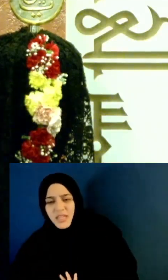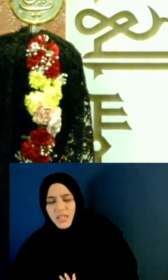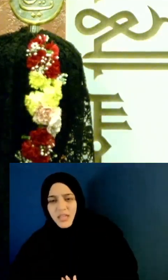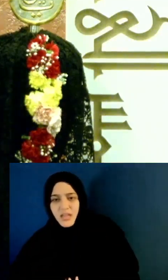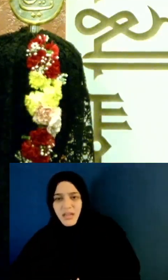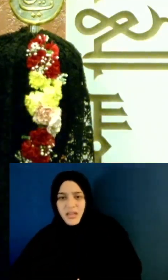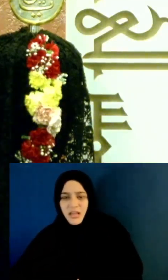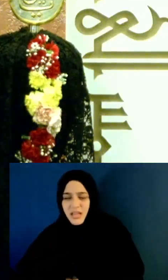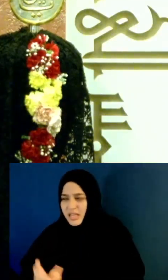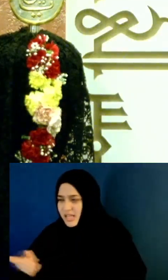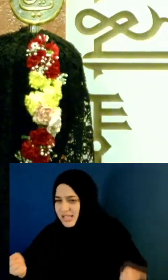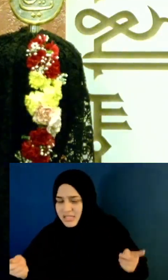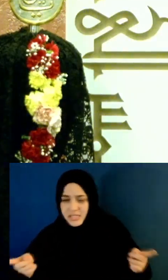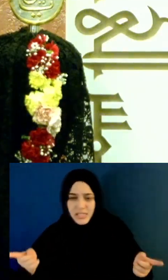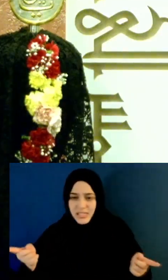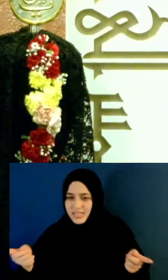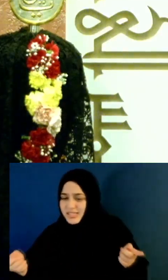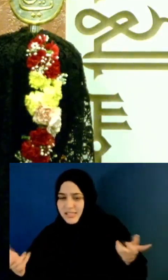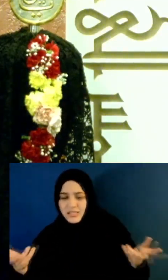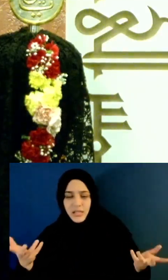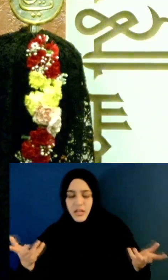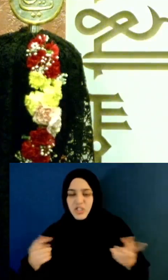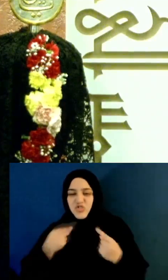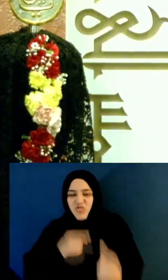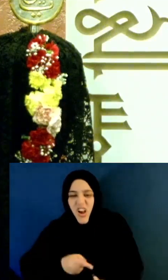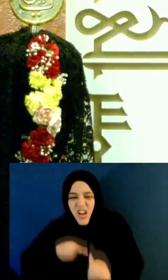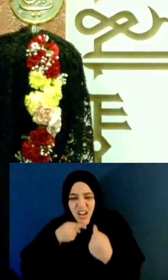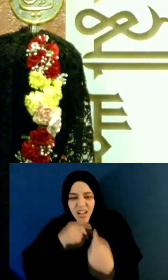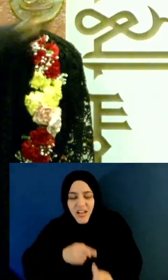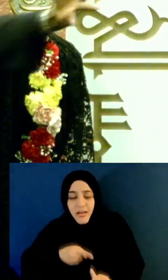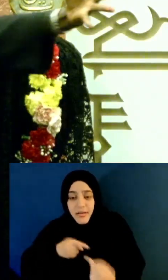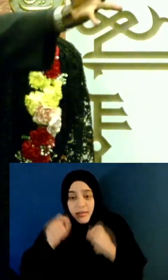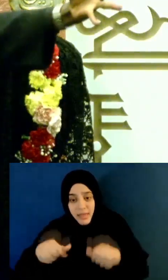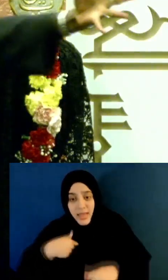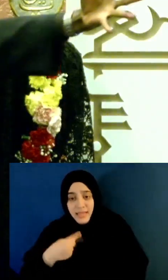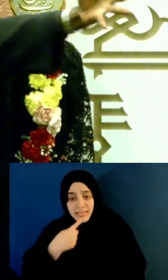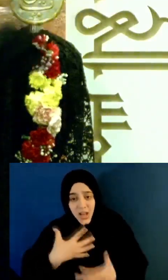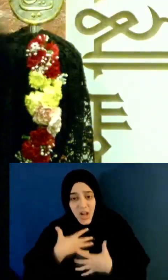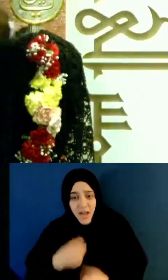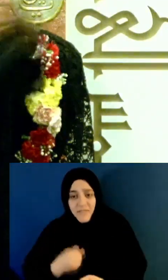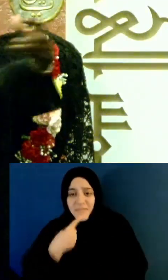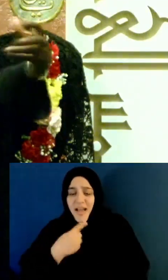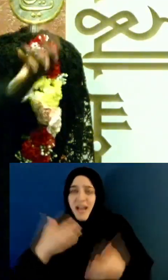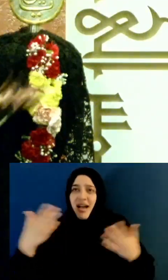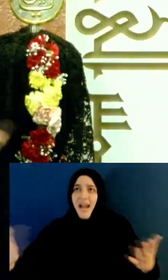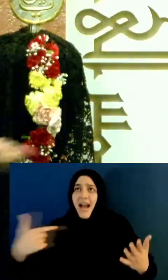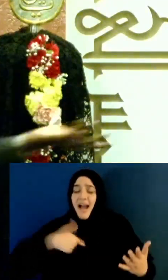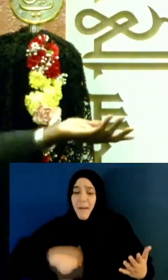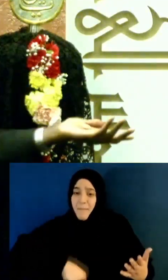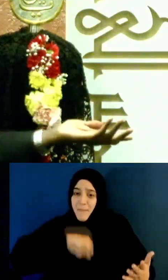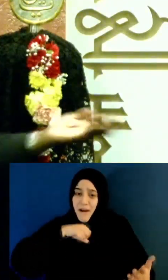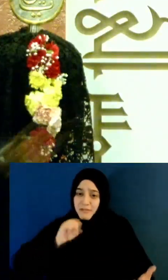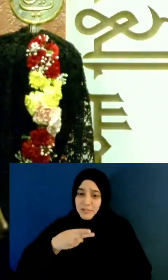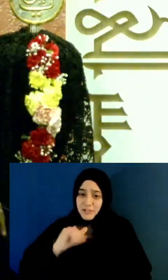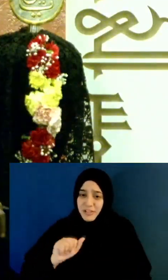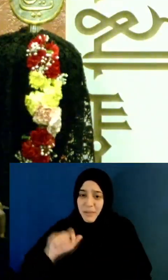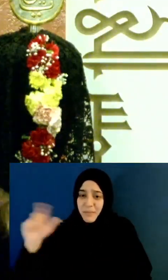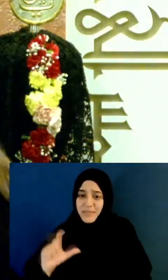struggle. Can I say, confidently, I'm a proud Shia Muslim. No, but what has it given